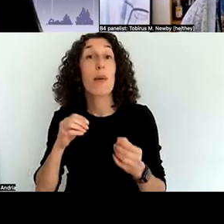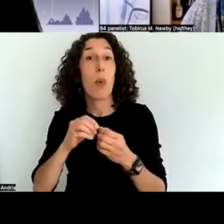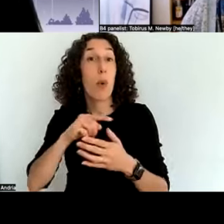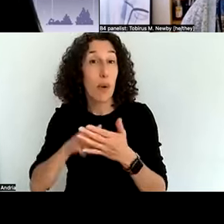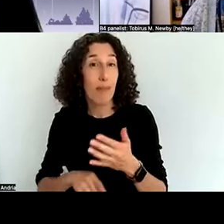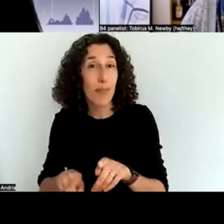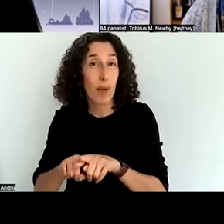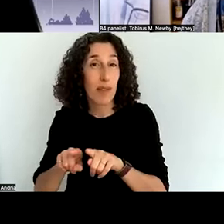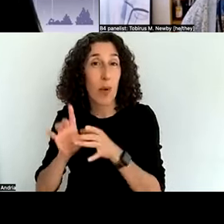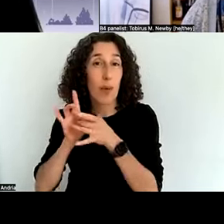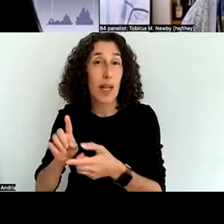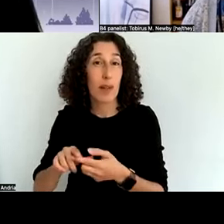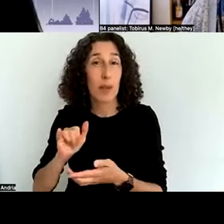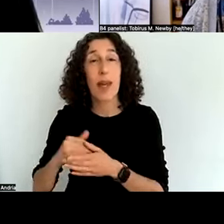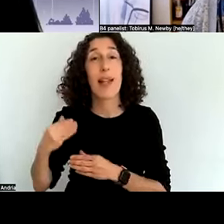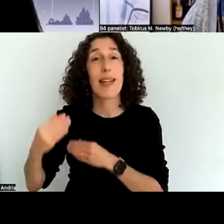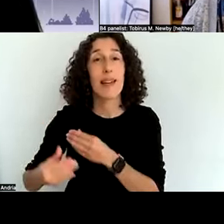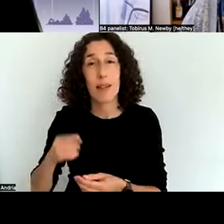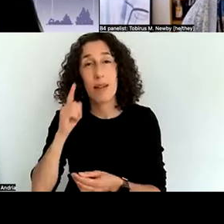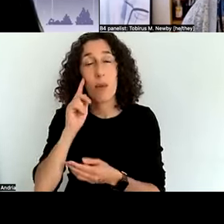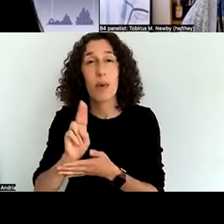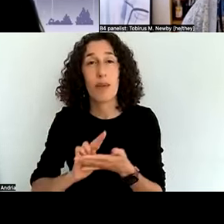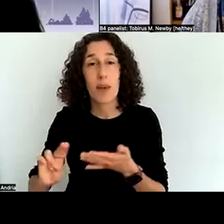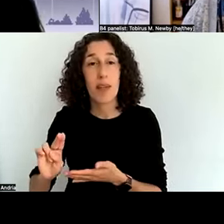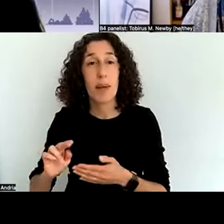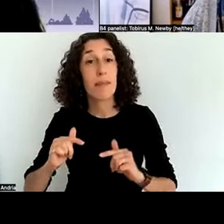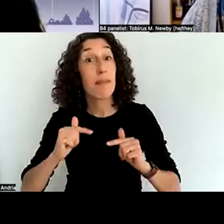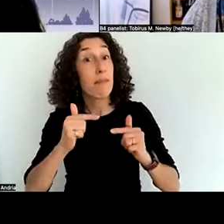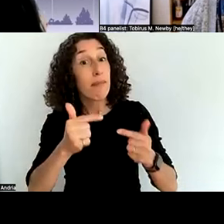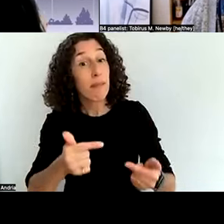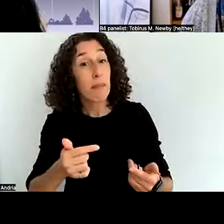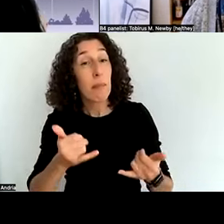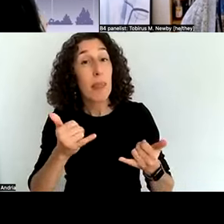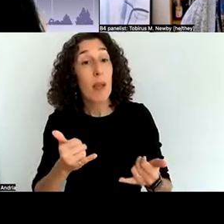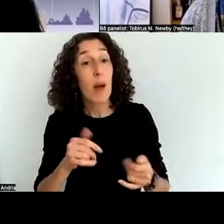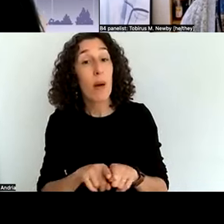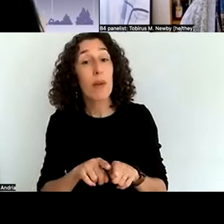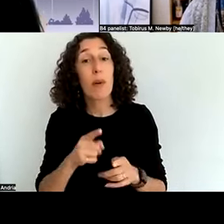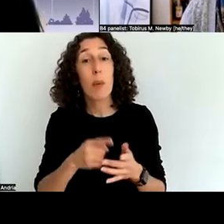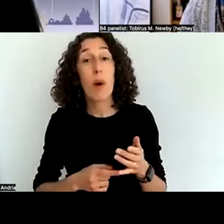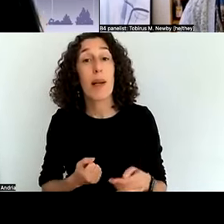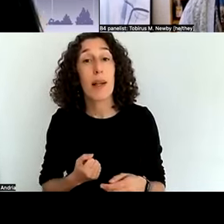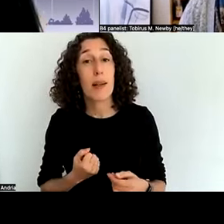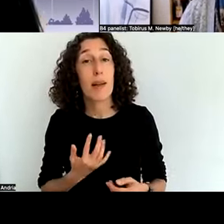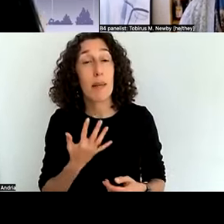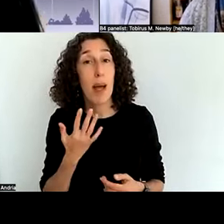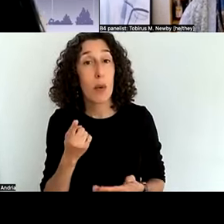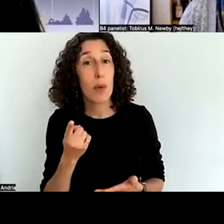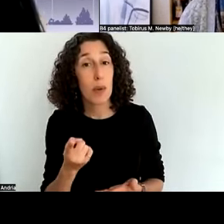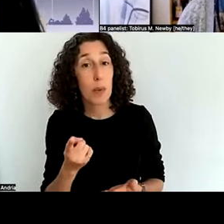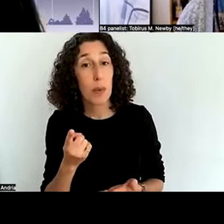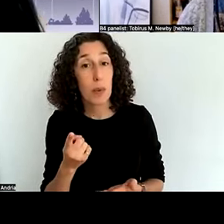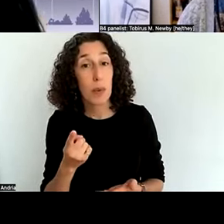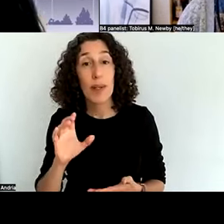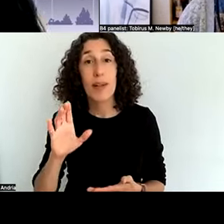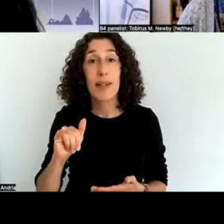Let me see. Cici, I want to pass the mic to you to share also what inspires you and shapes you in this conversation. Yeah,